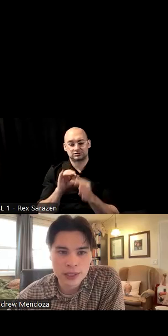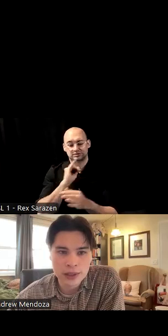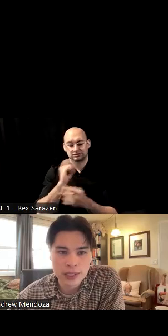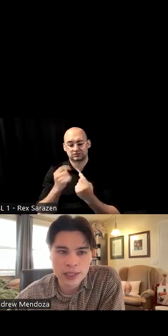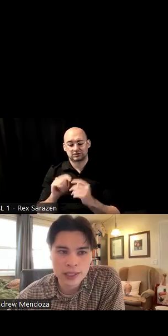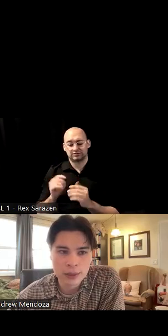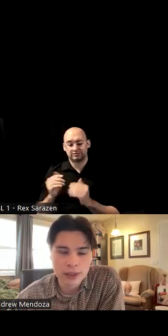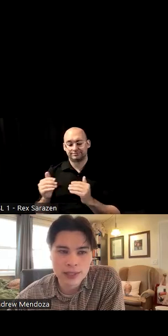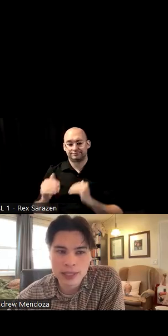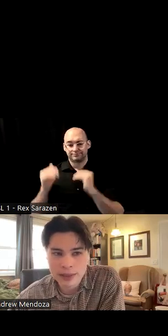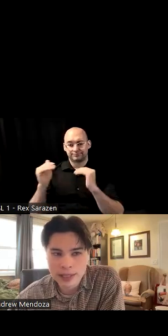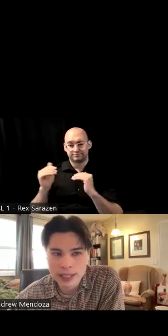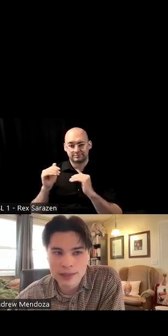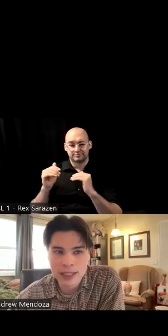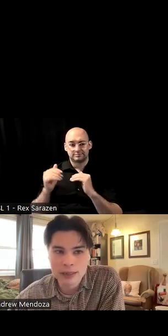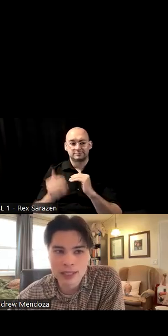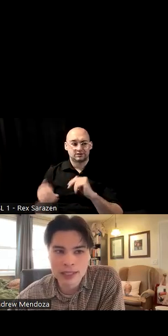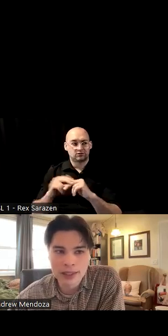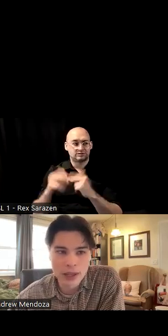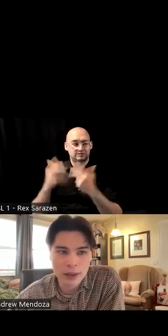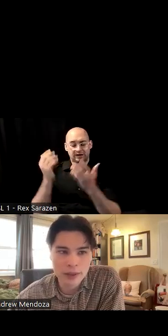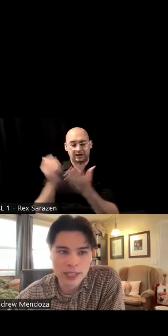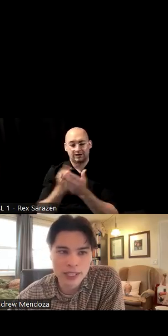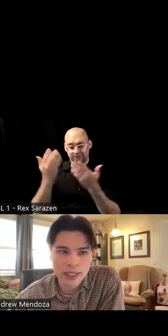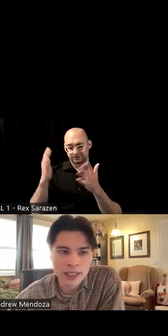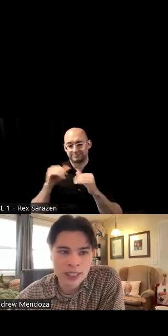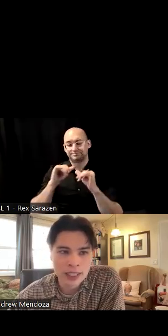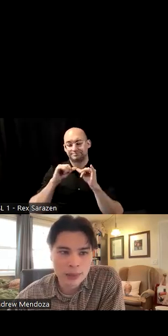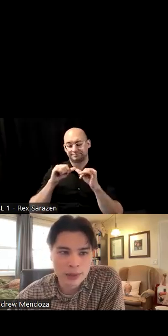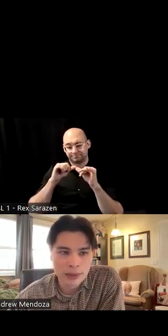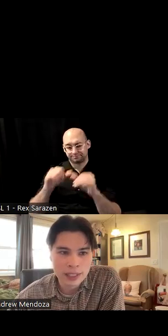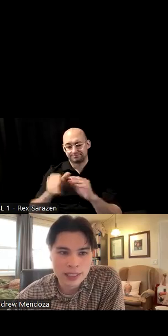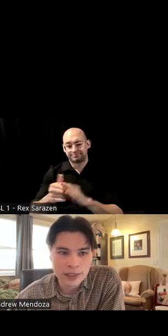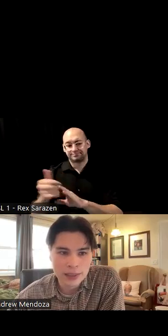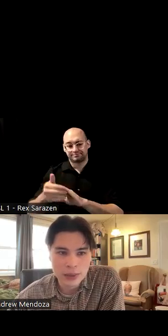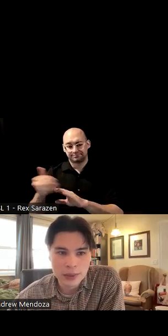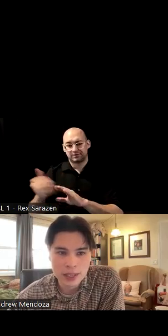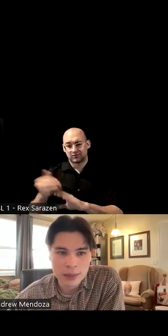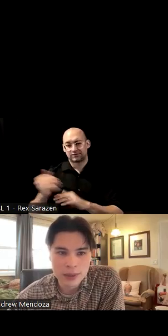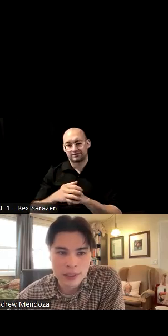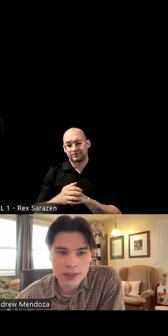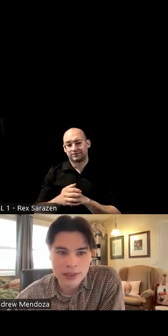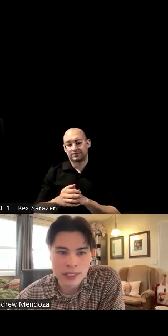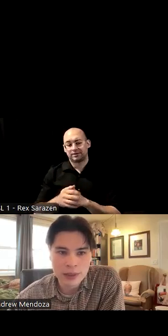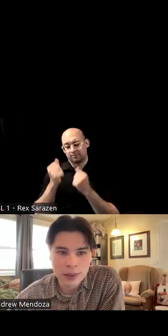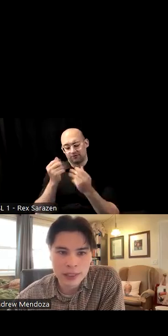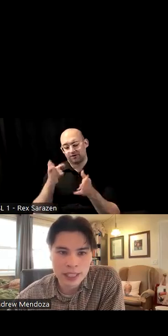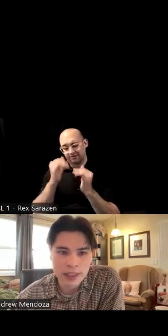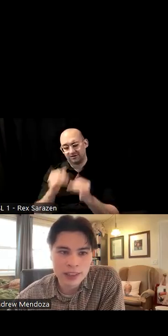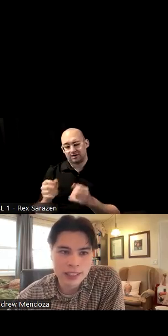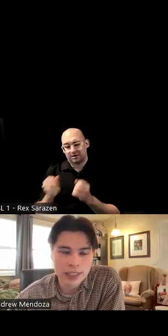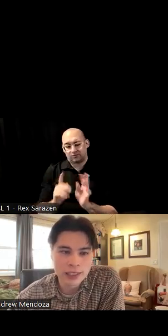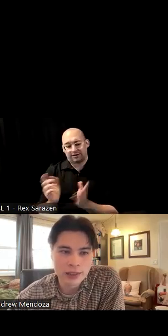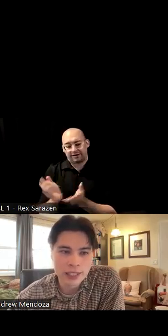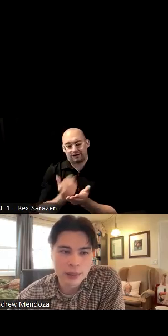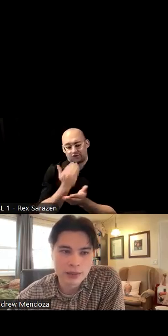is trying to restore the increase that they previously received to keep these centers operating. They provide individuals with the opportunity to receive quality